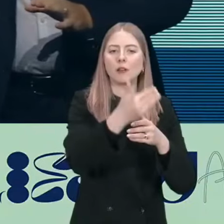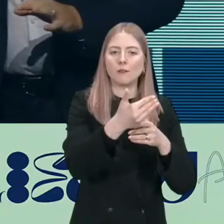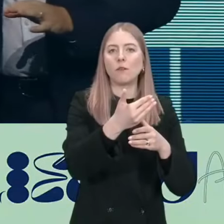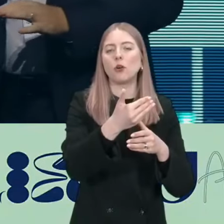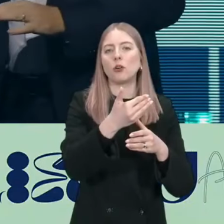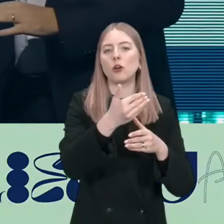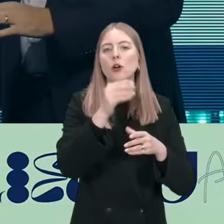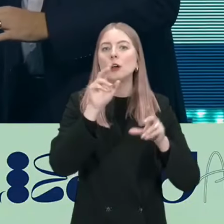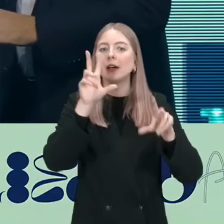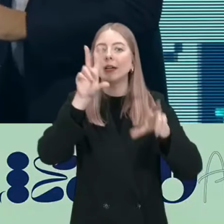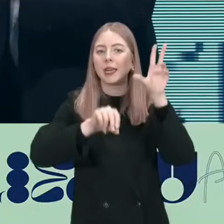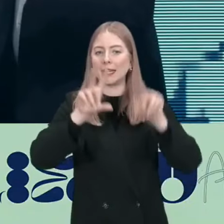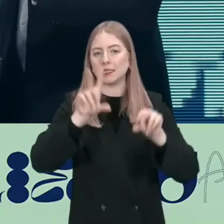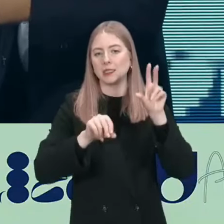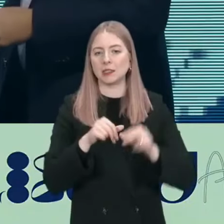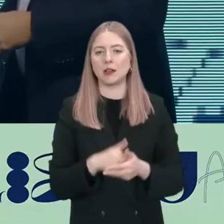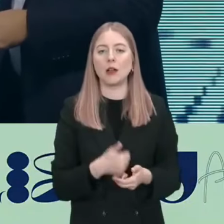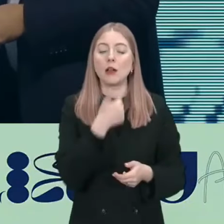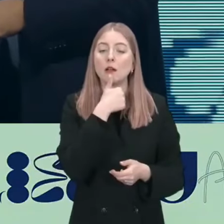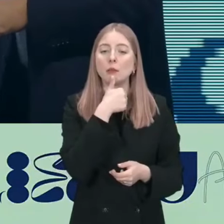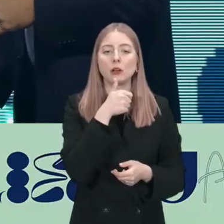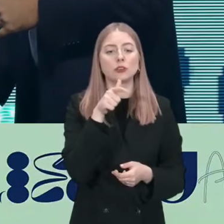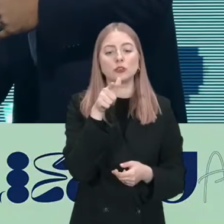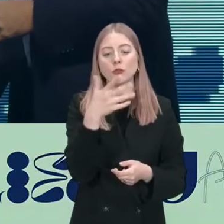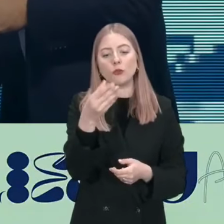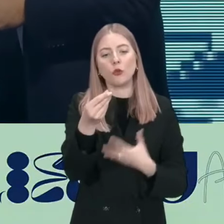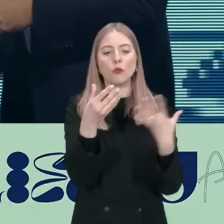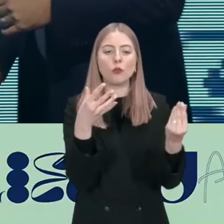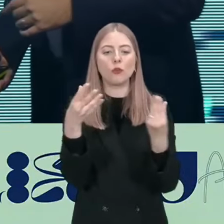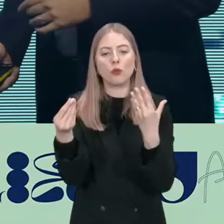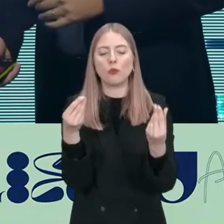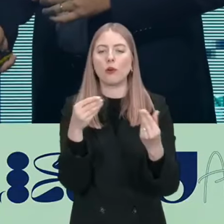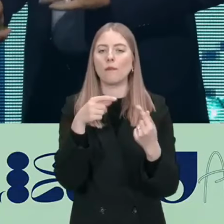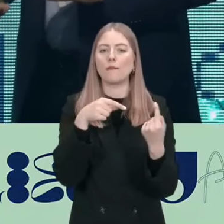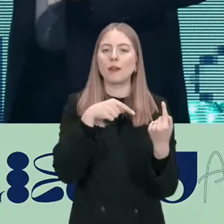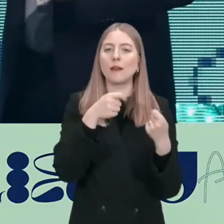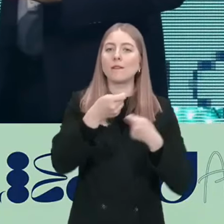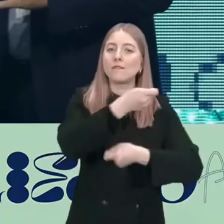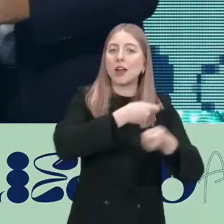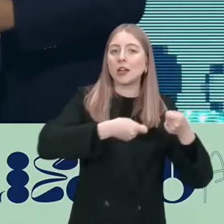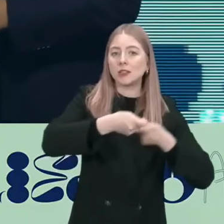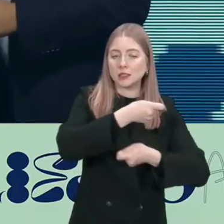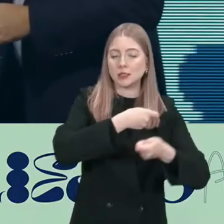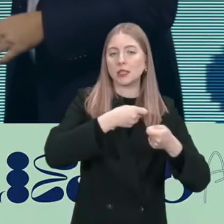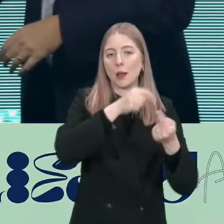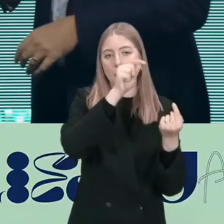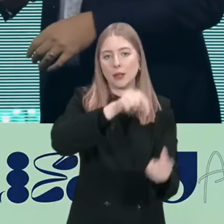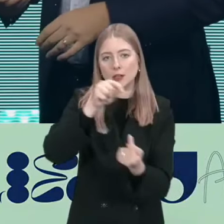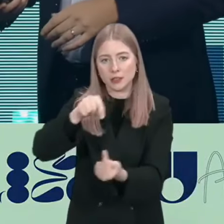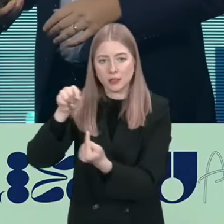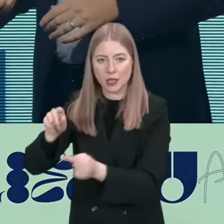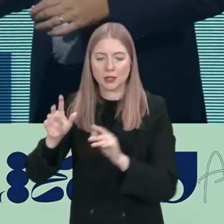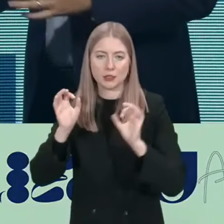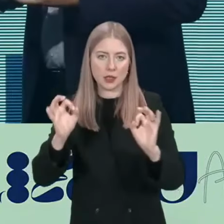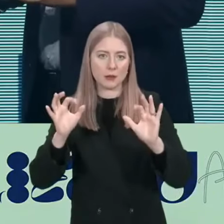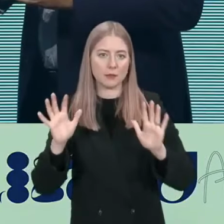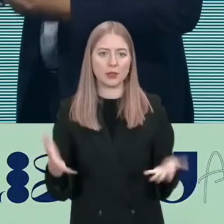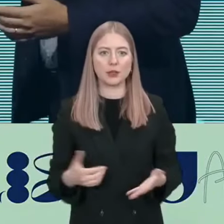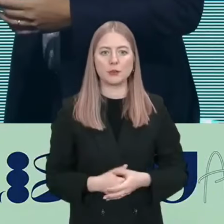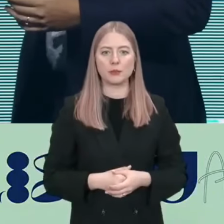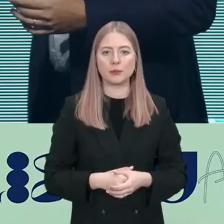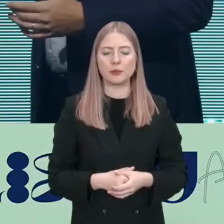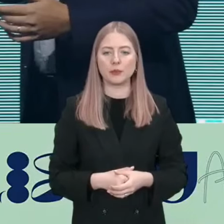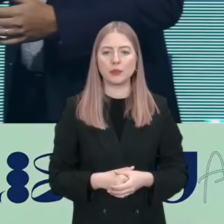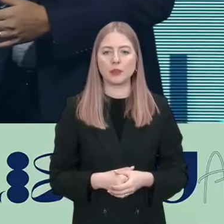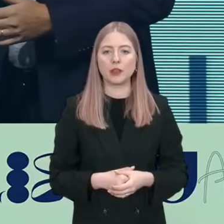your businesses, or policymaking, as a fact. Would it be surprising to you to say that geopolitics